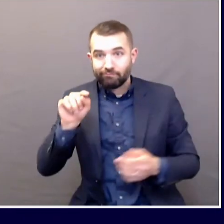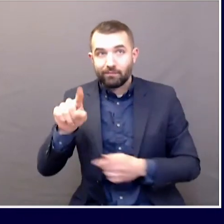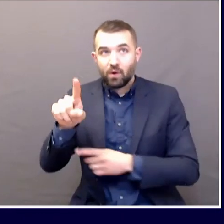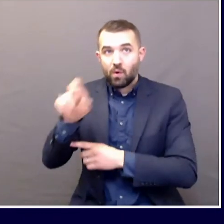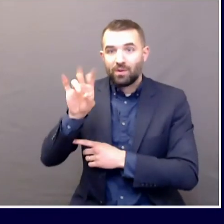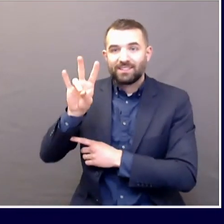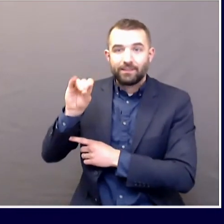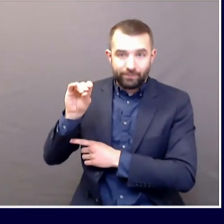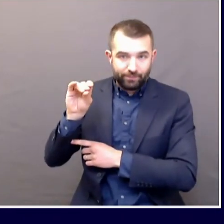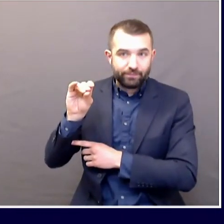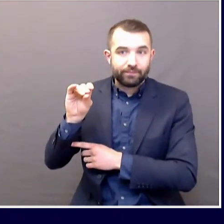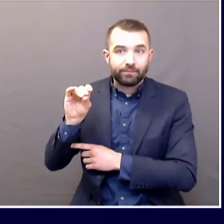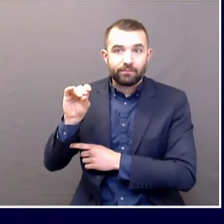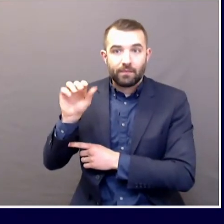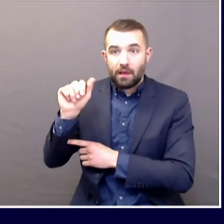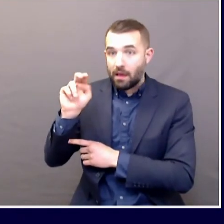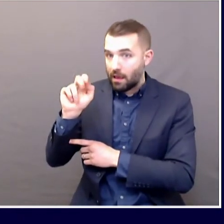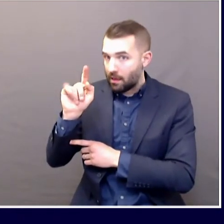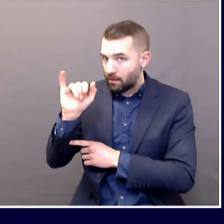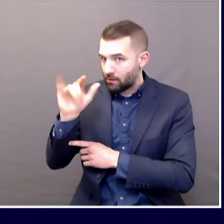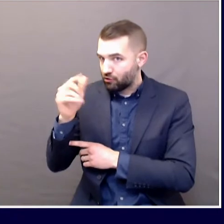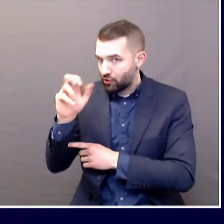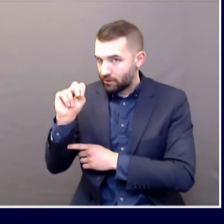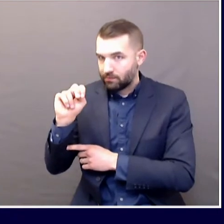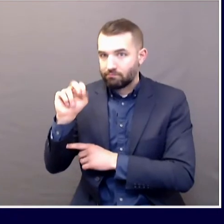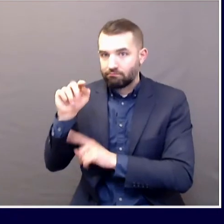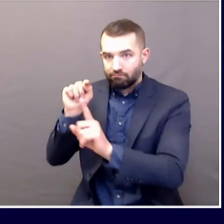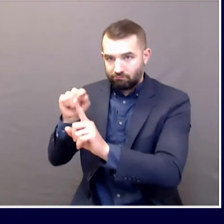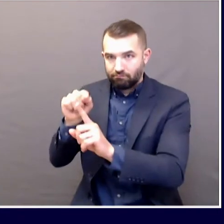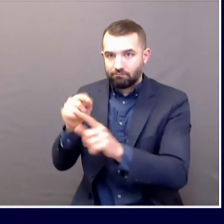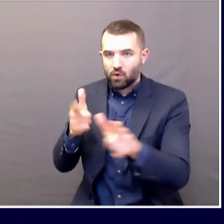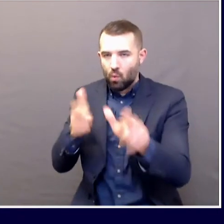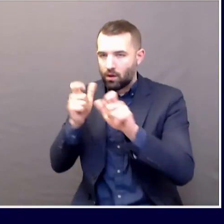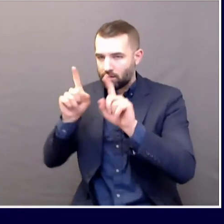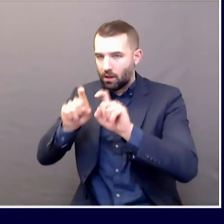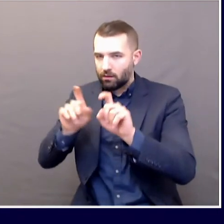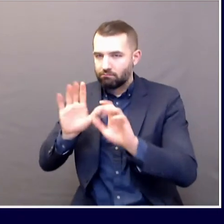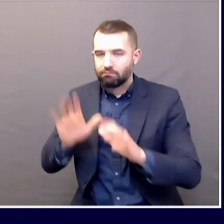tests are being performed for every 100,000 people across the state.